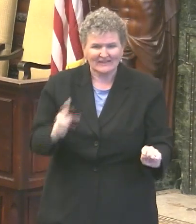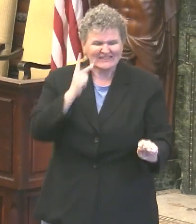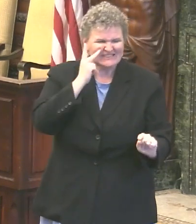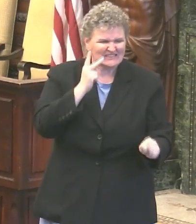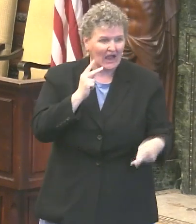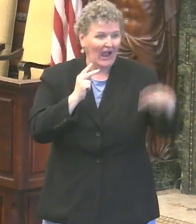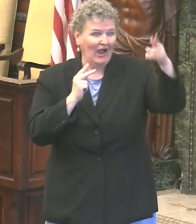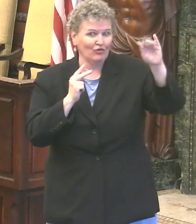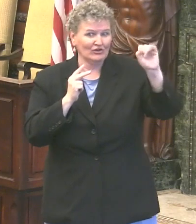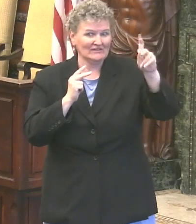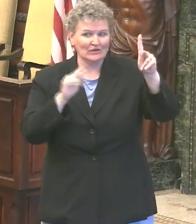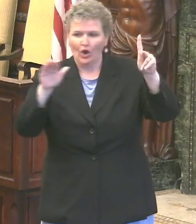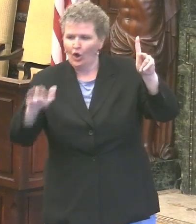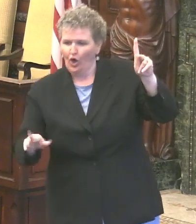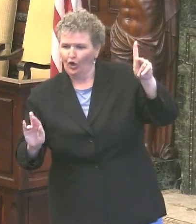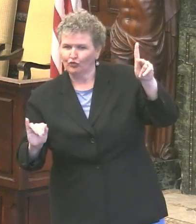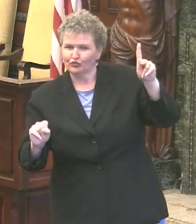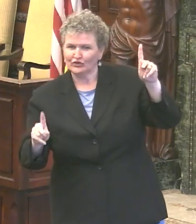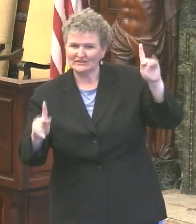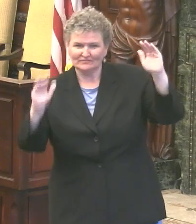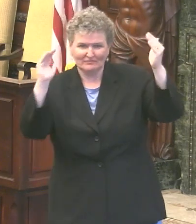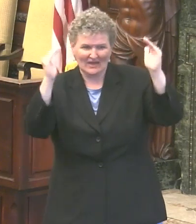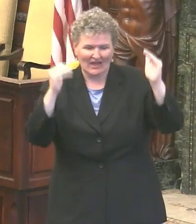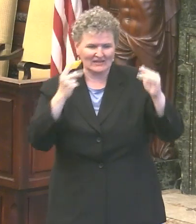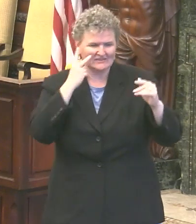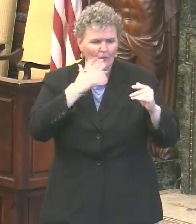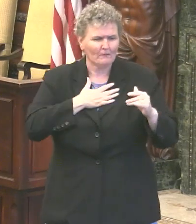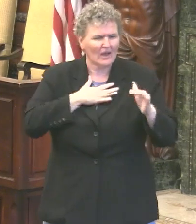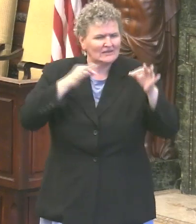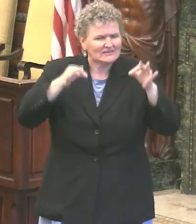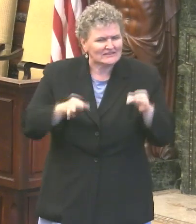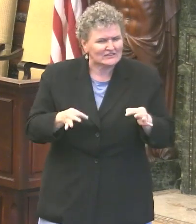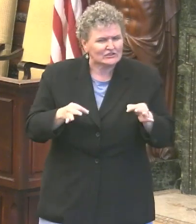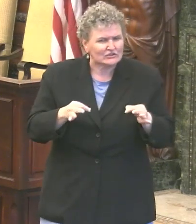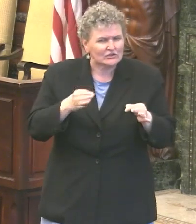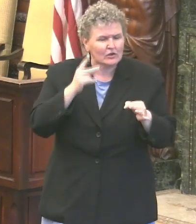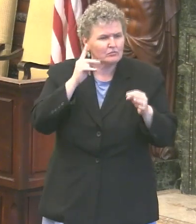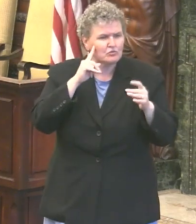use to determine the risk of any activity. And we may not get it quite right. We try to